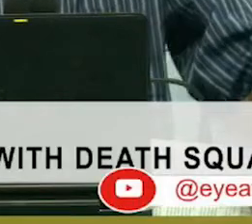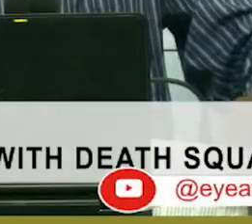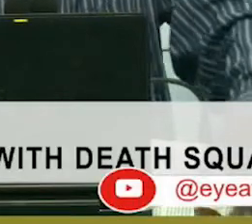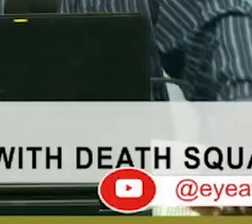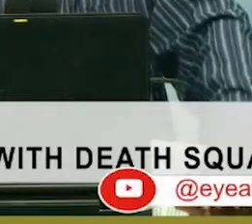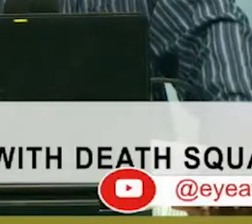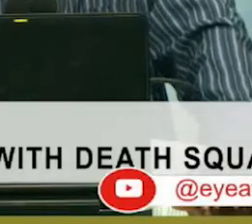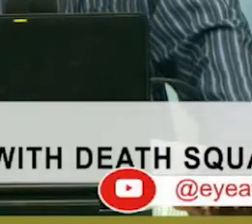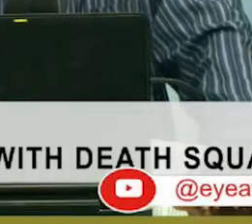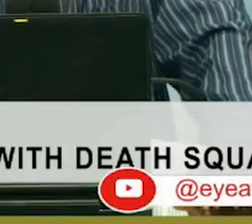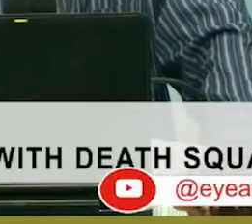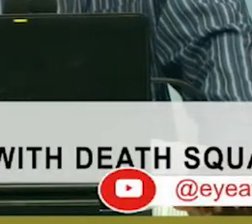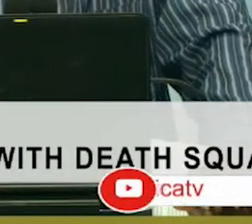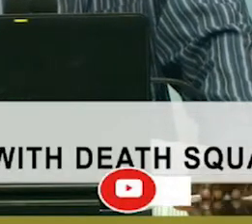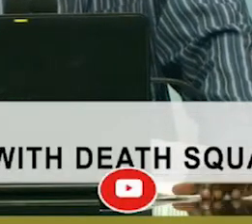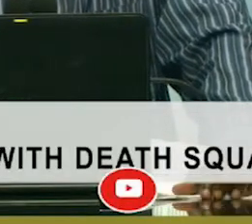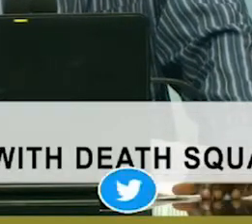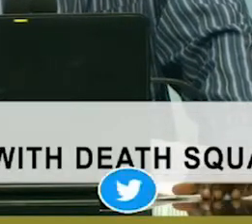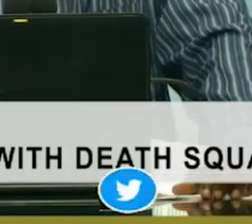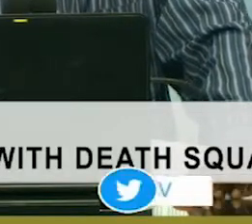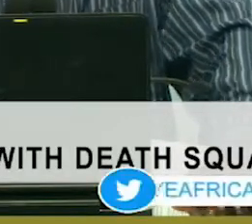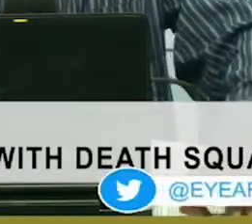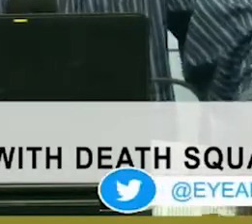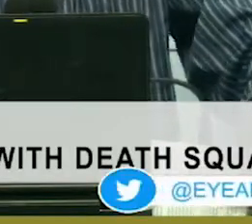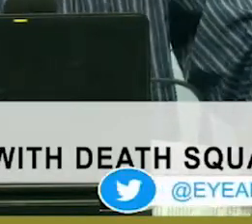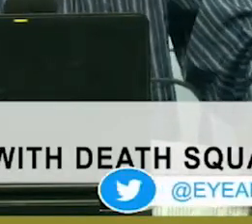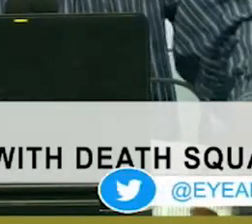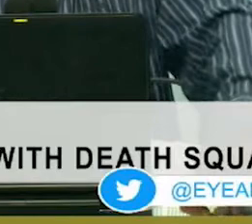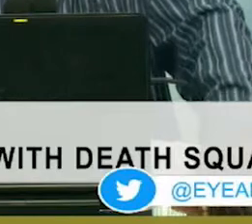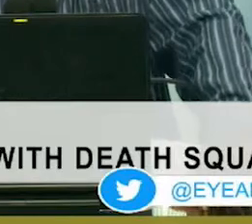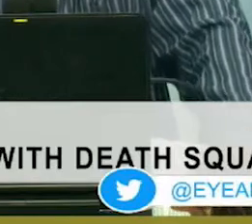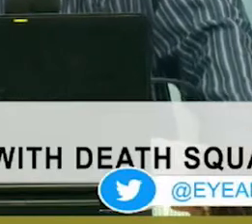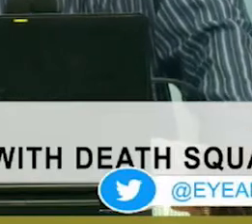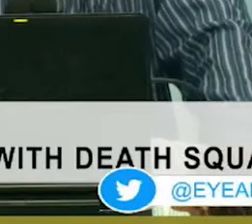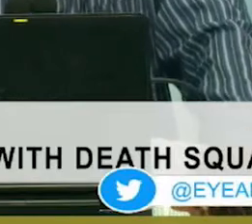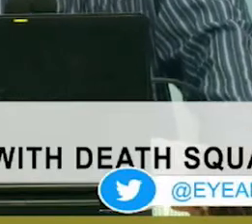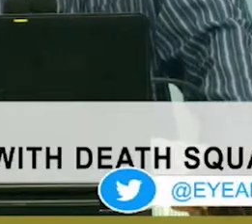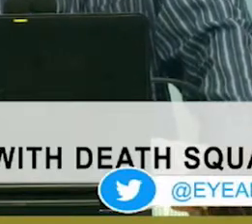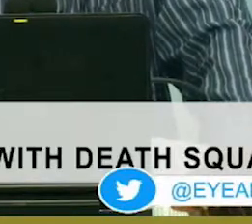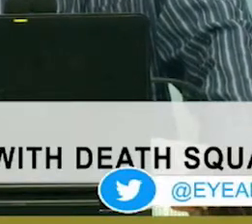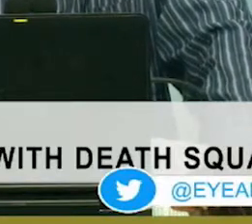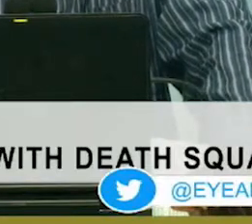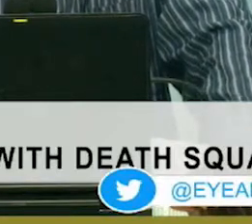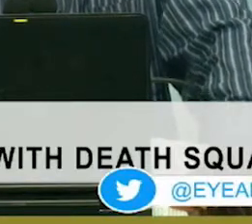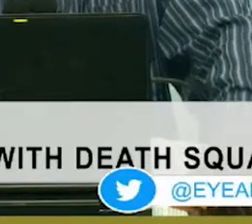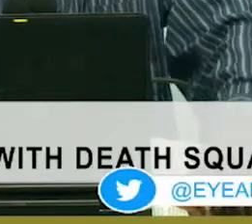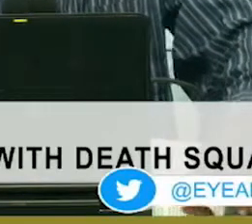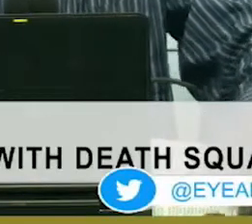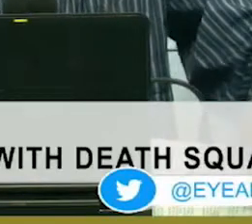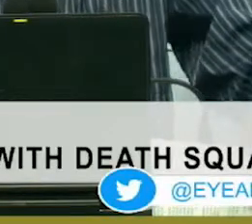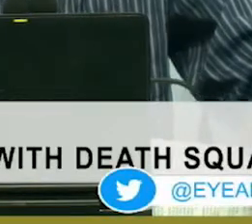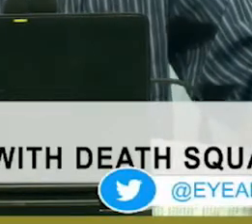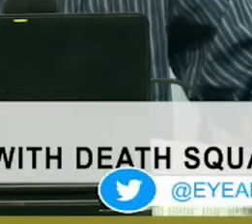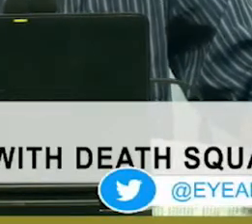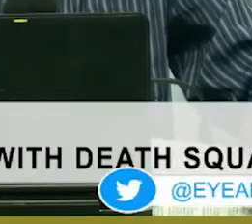former army staff officer said he willingly joined a plot to overthrow the former government of the former Jammeh